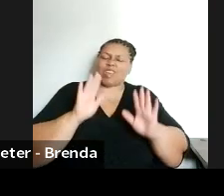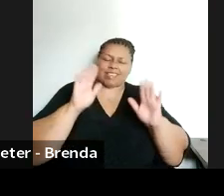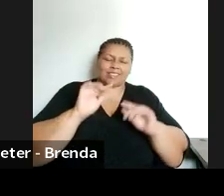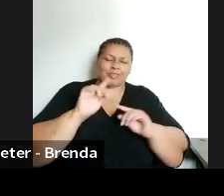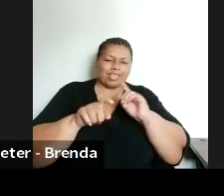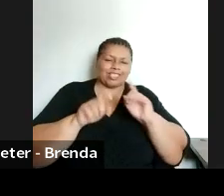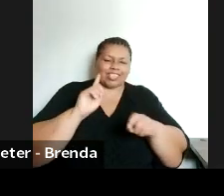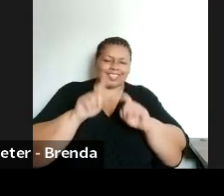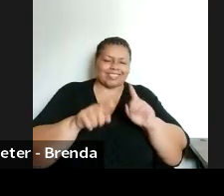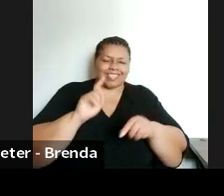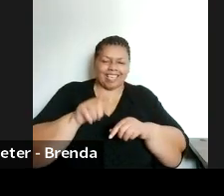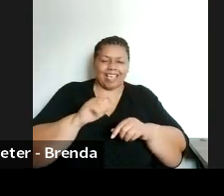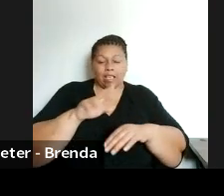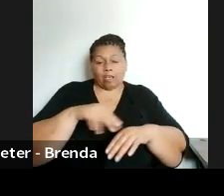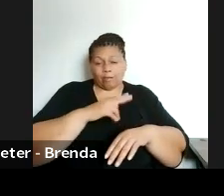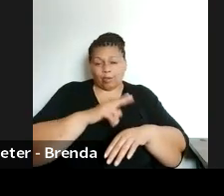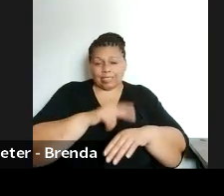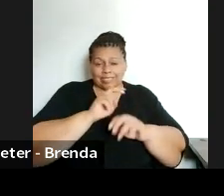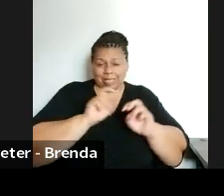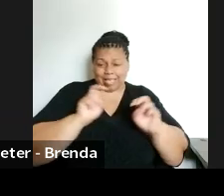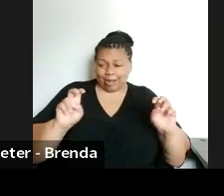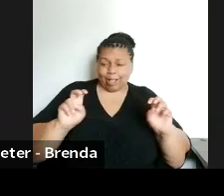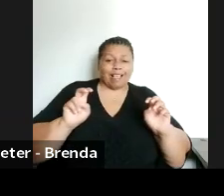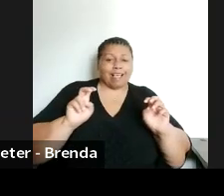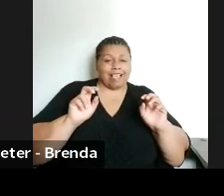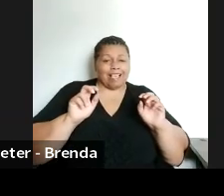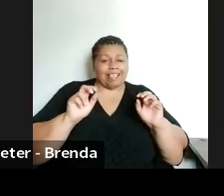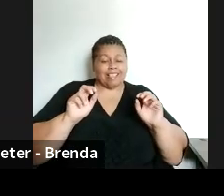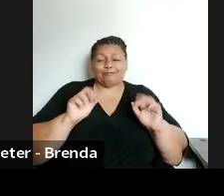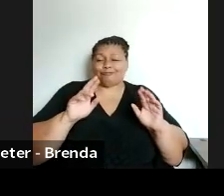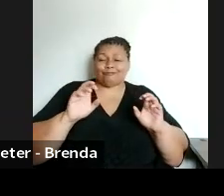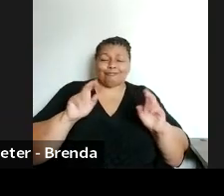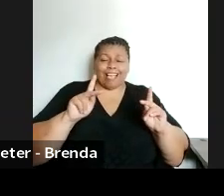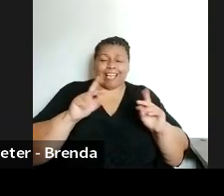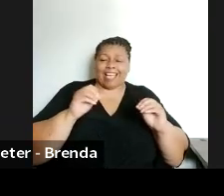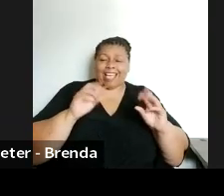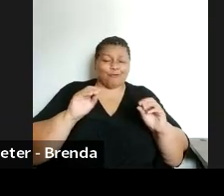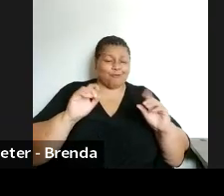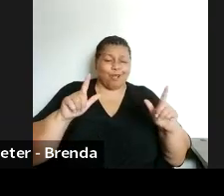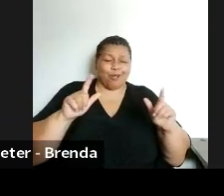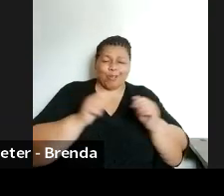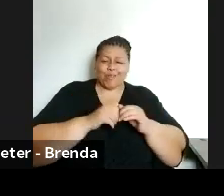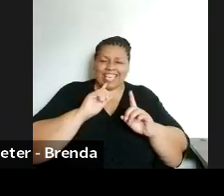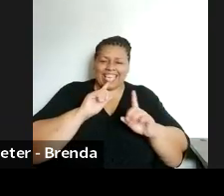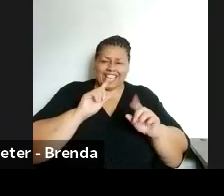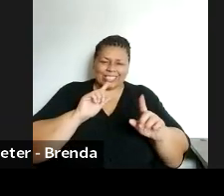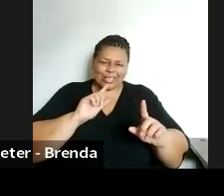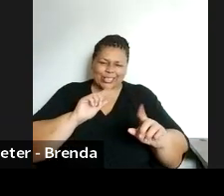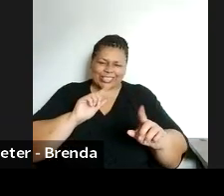And of course, the panel has been able to rock and roll with their answers.